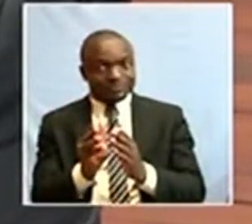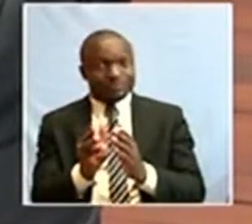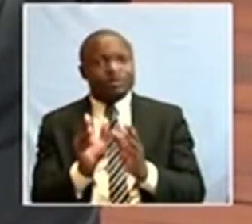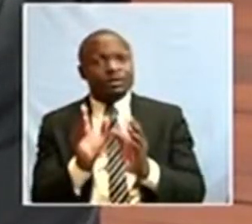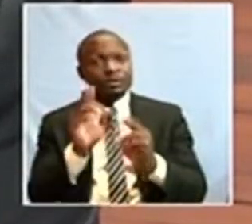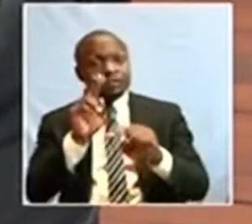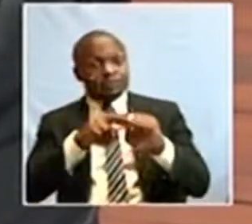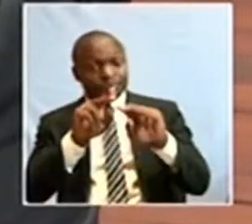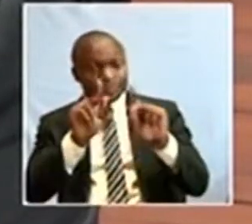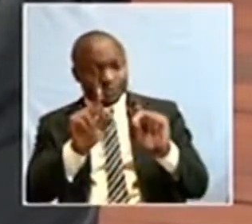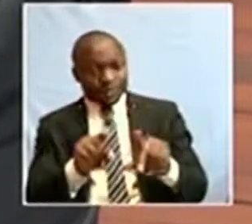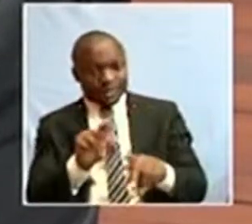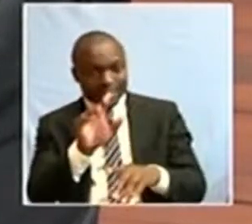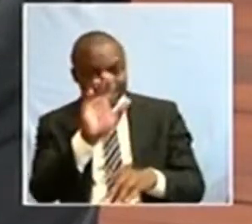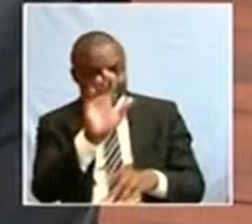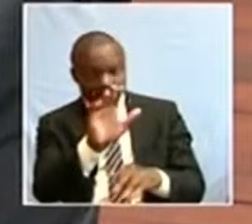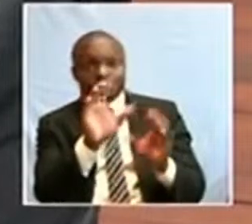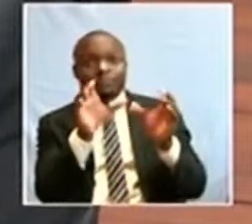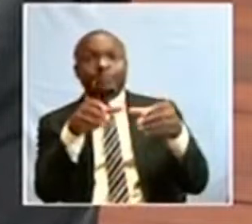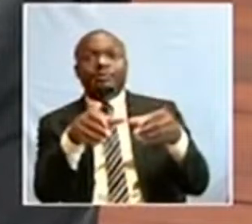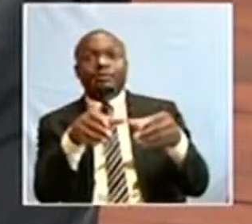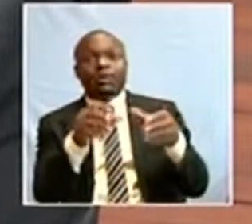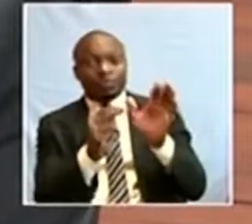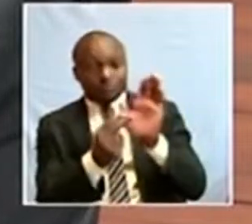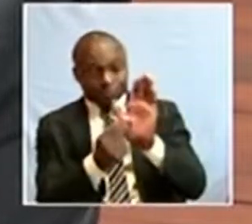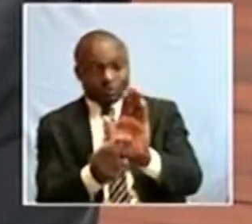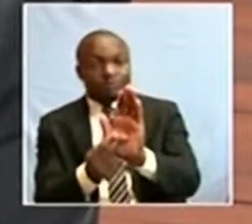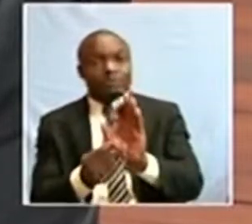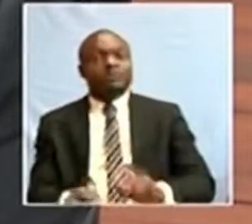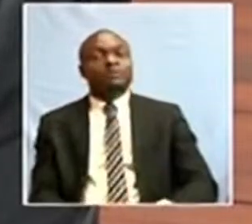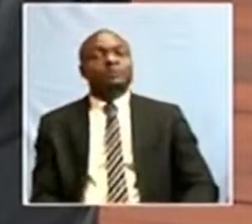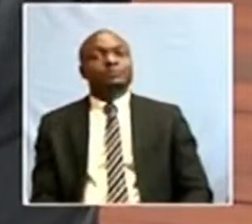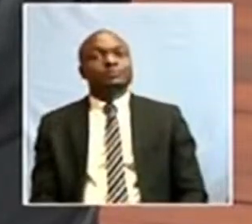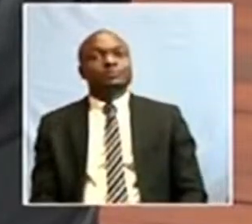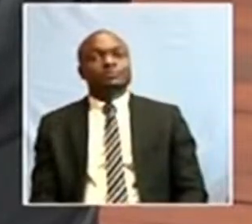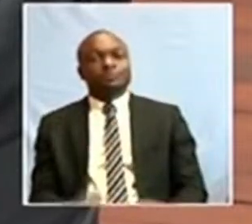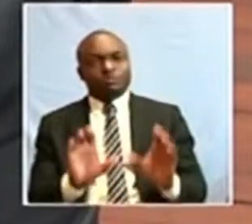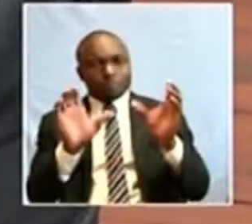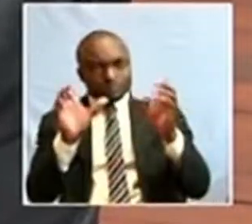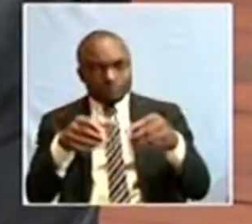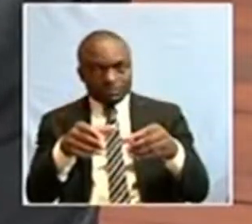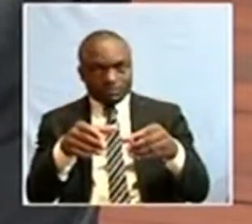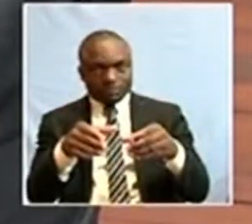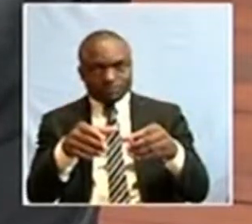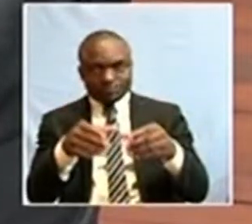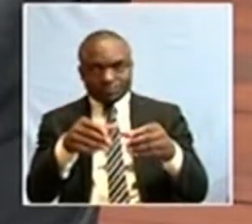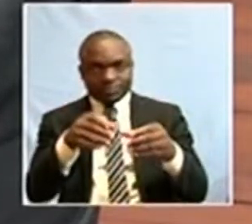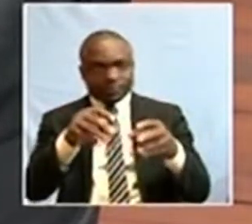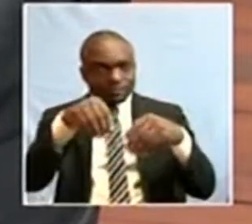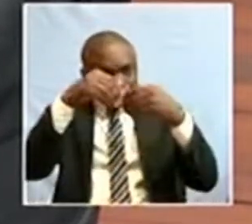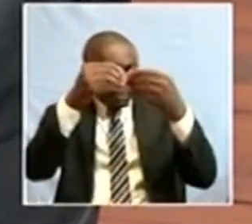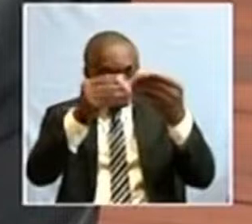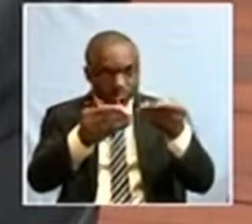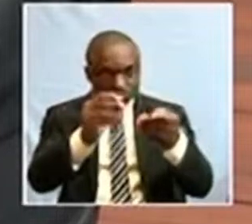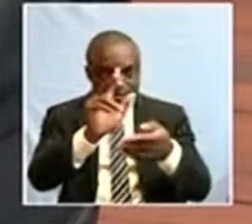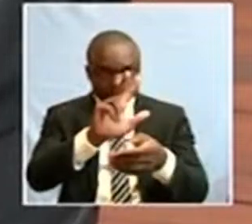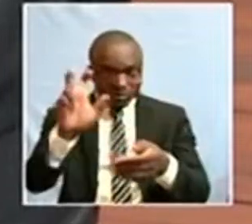Chair, there the council is indicating that the council has so far remitted